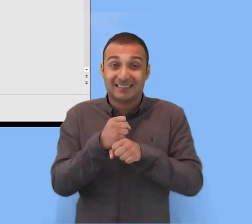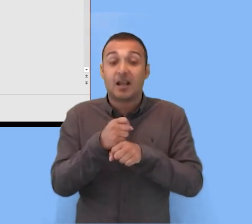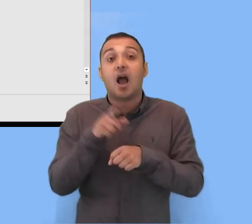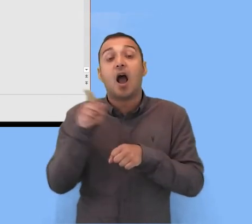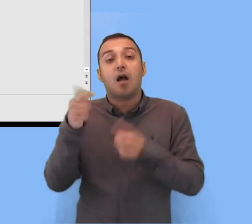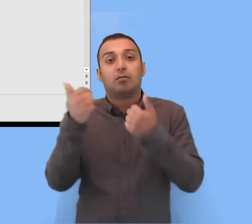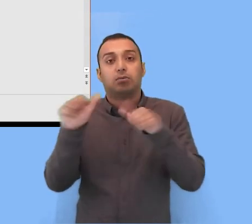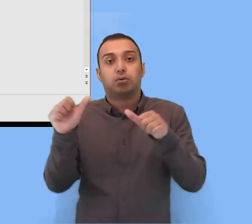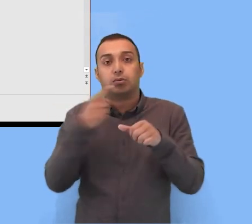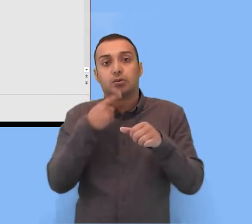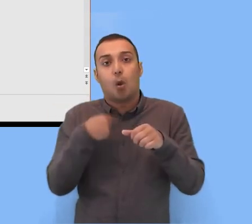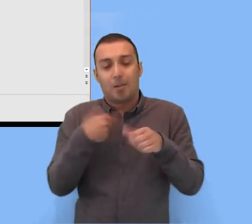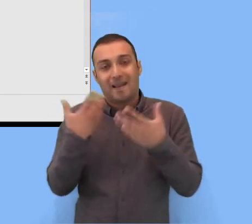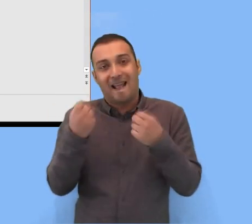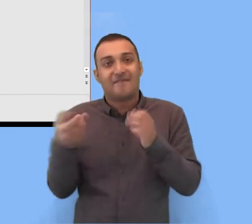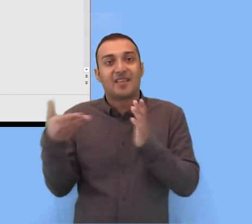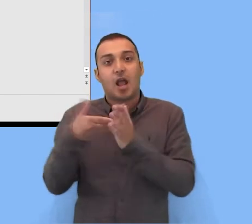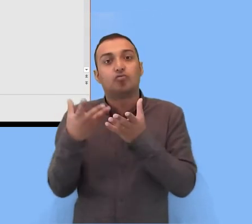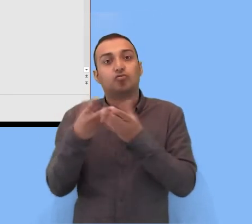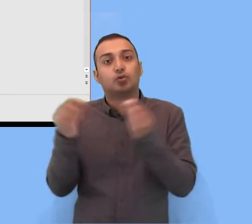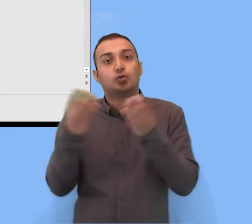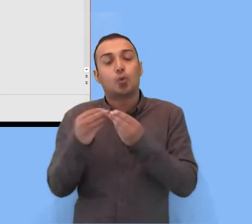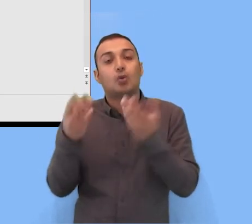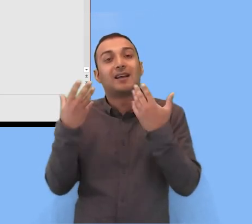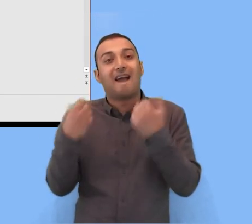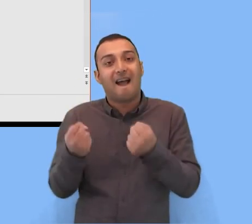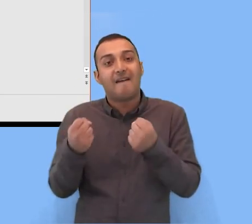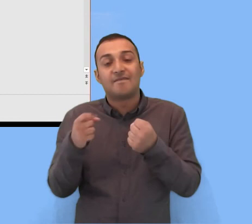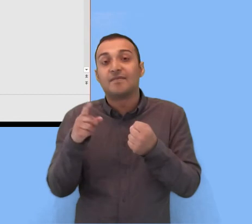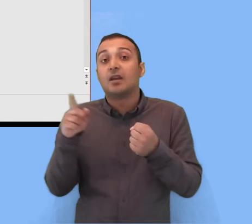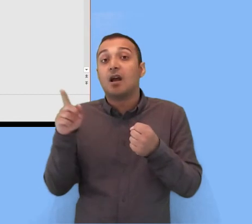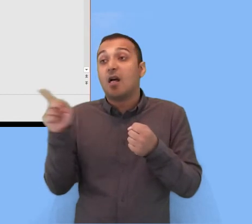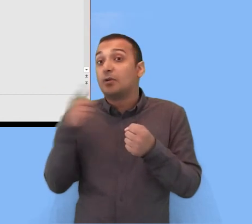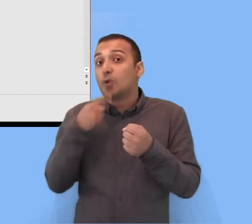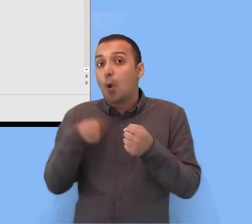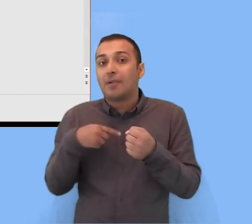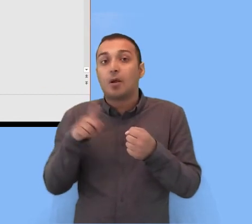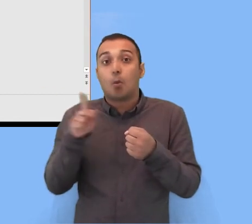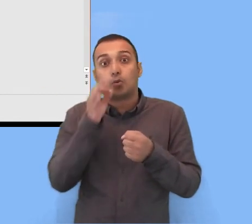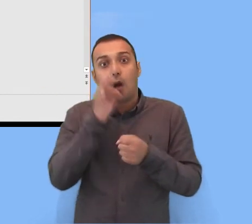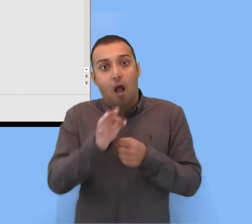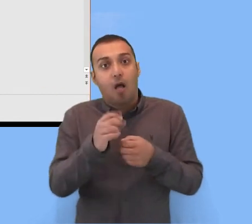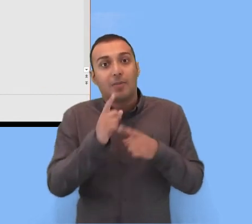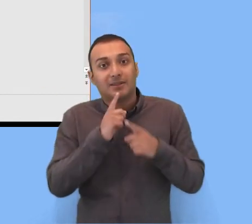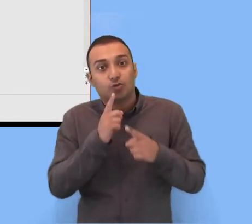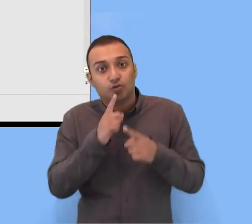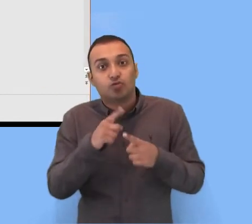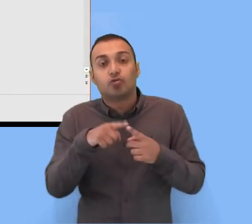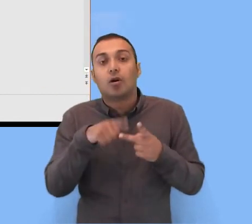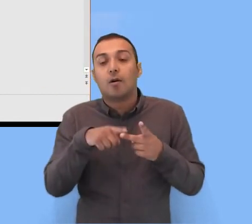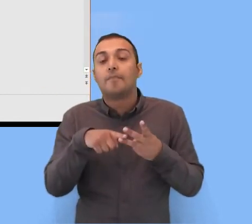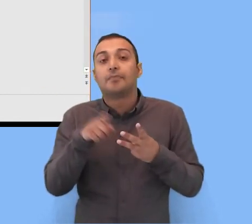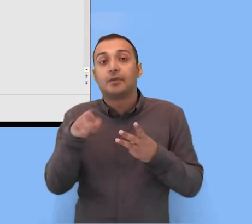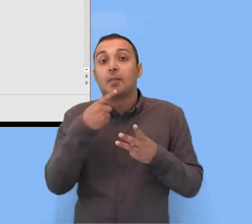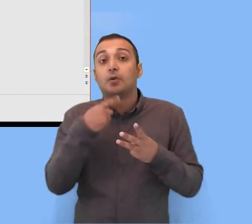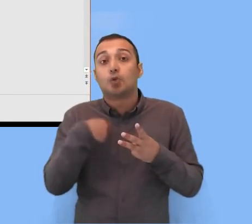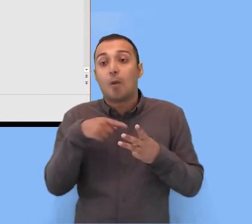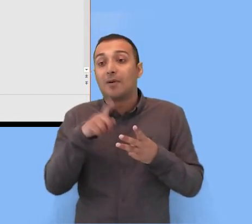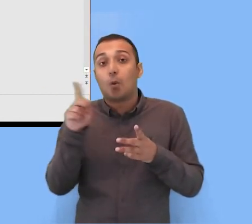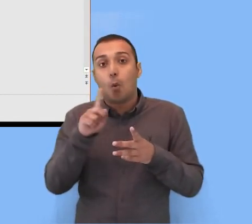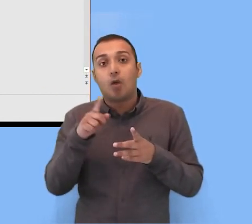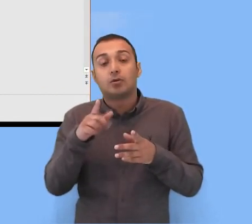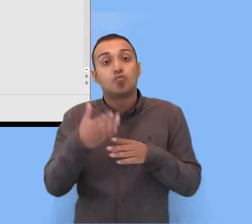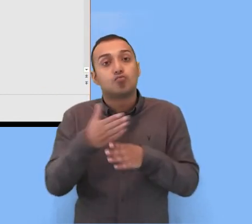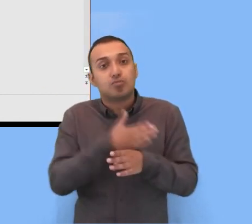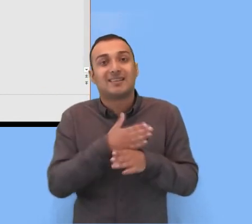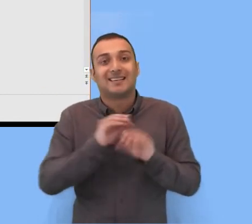are available, what to ask the teacher, and they told me to ask, and they told me what pre-teaching